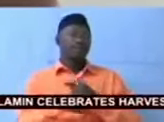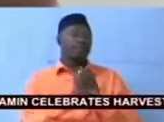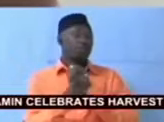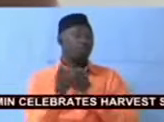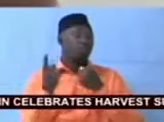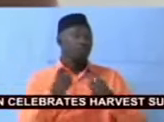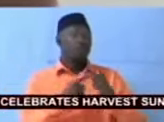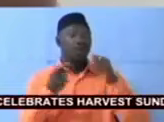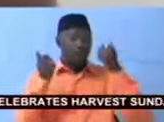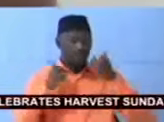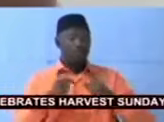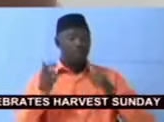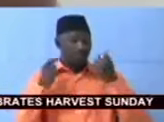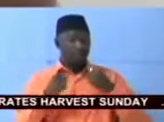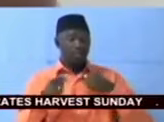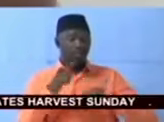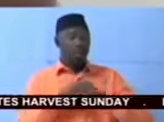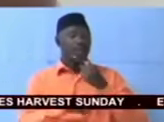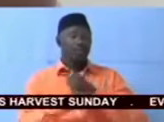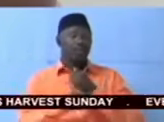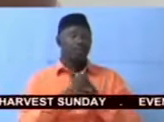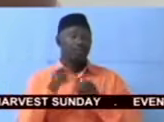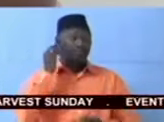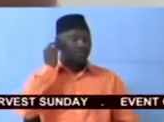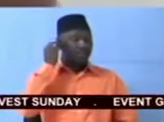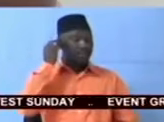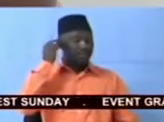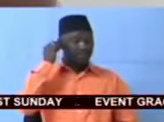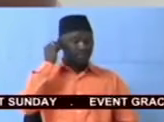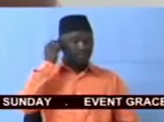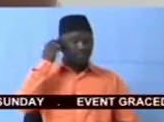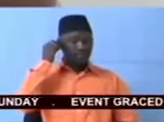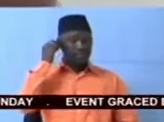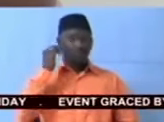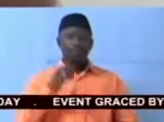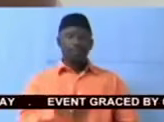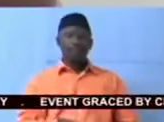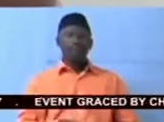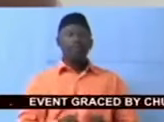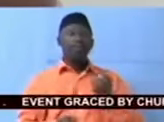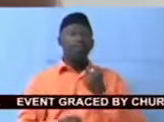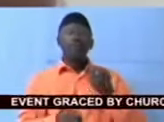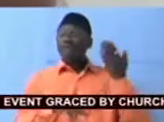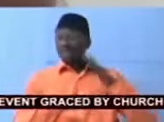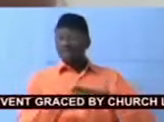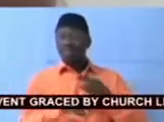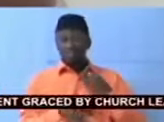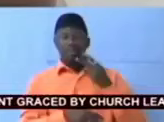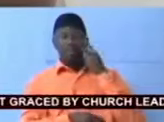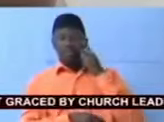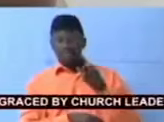time. Magistrates have been sanctioned for decisions made in court.